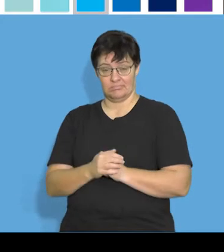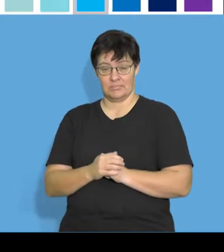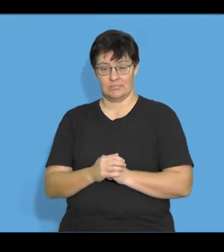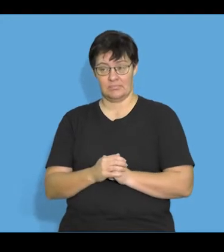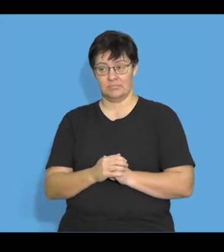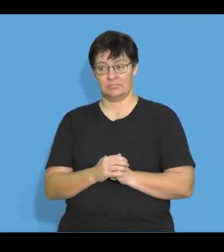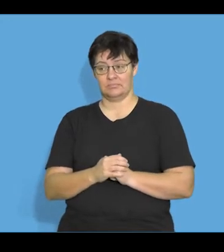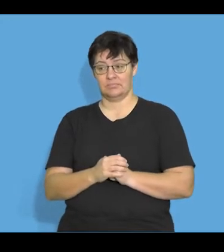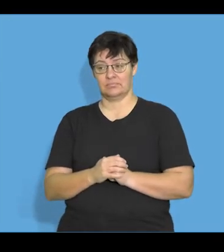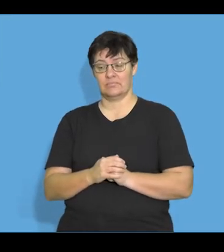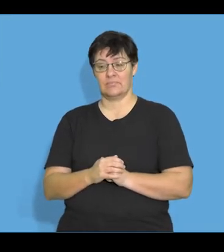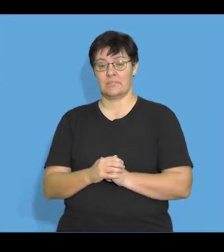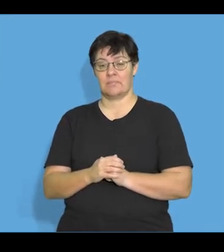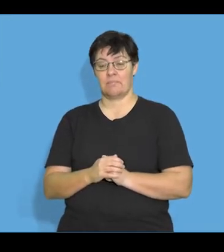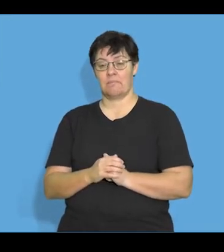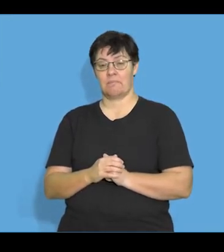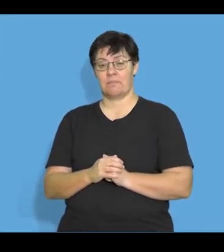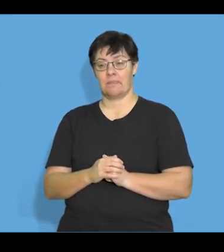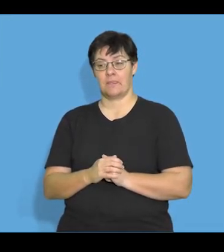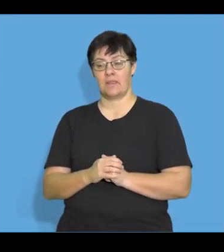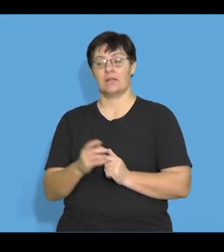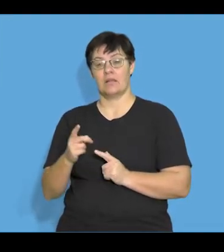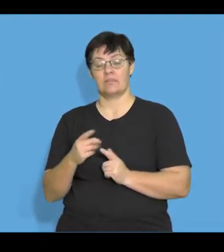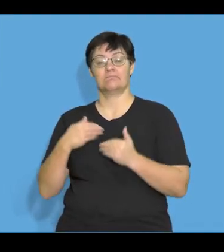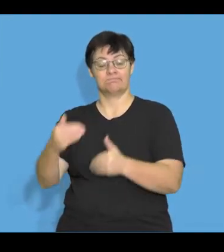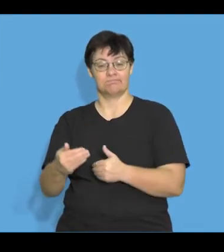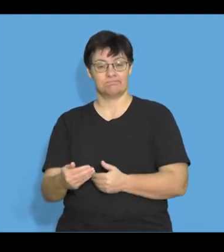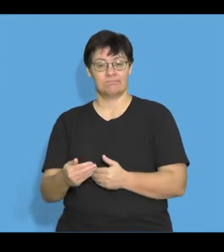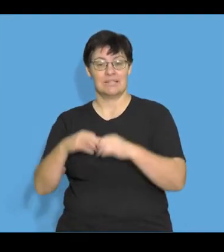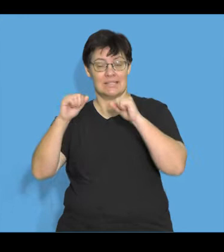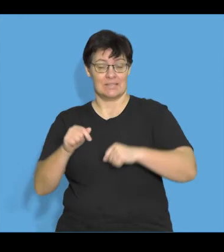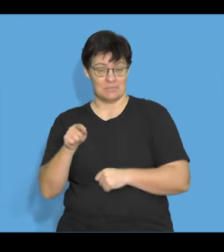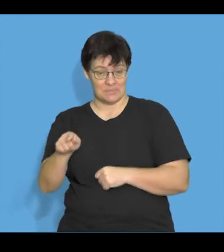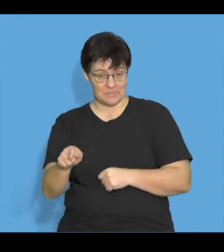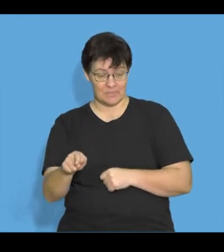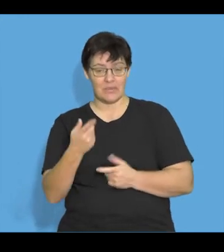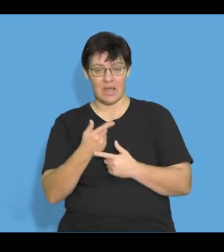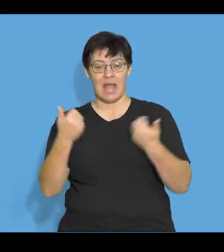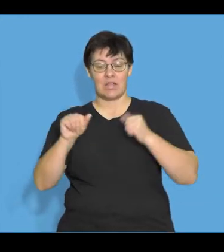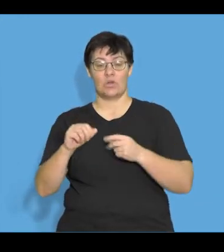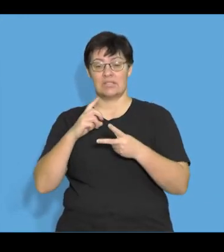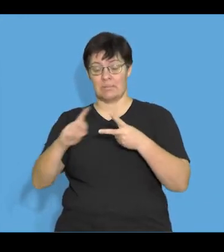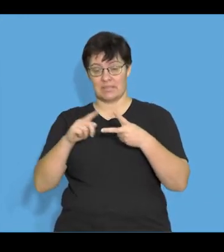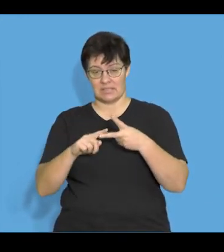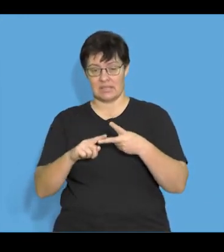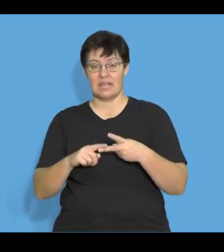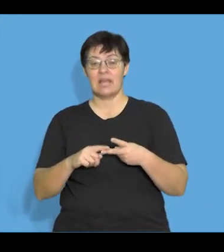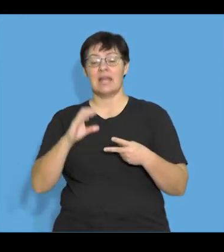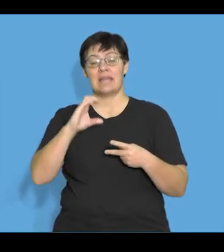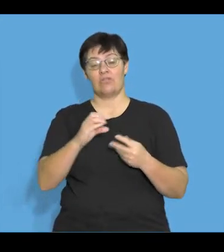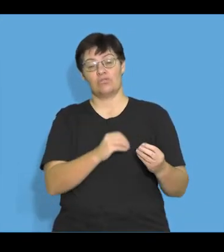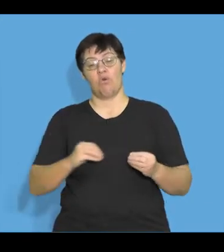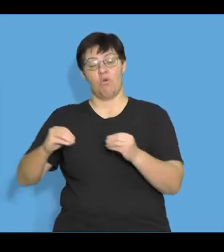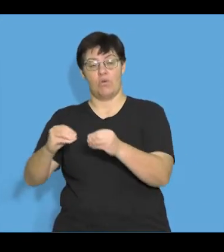inventory system. Here we go, periodic inventory system. Account debit is carriage on